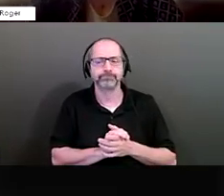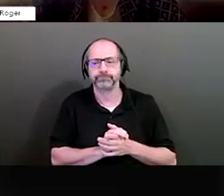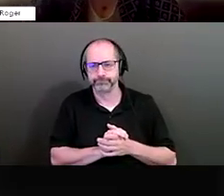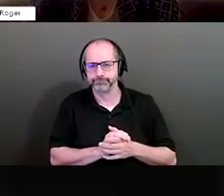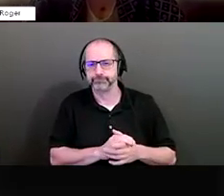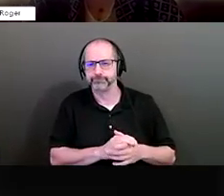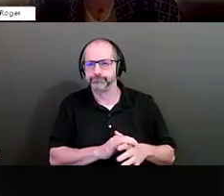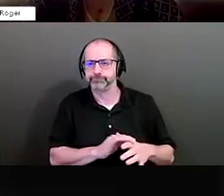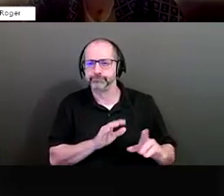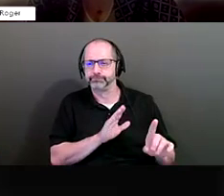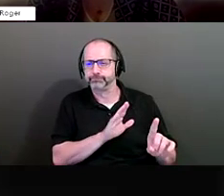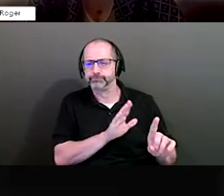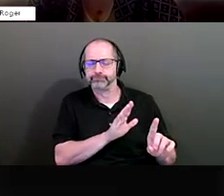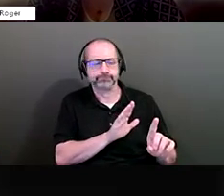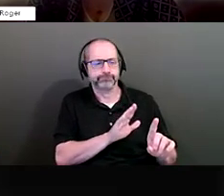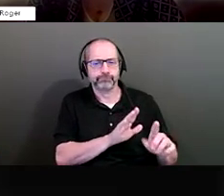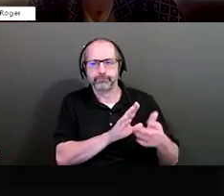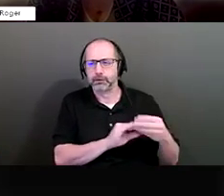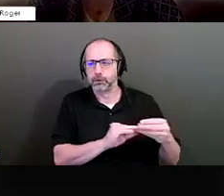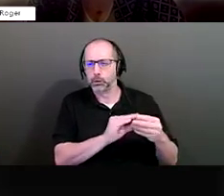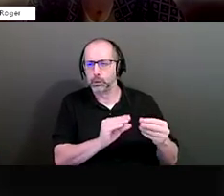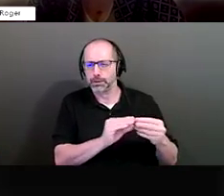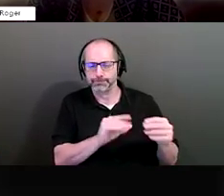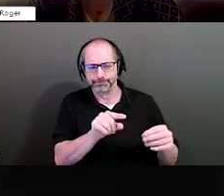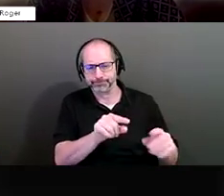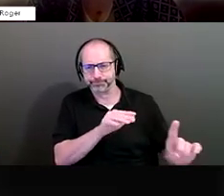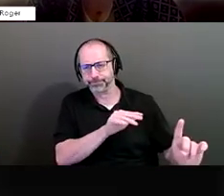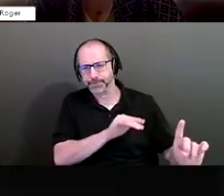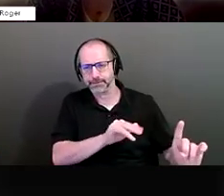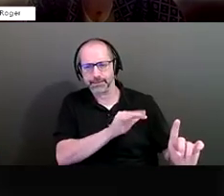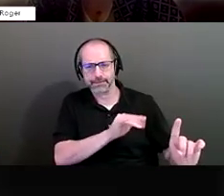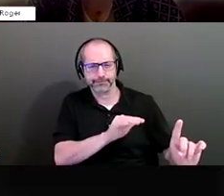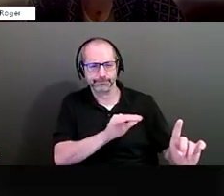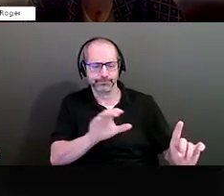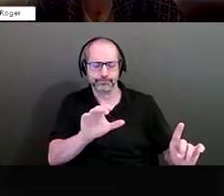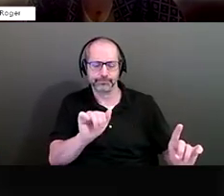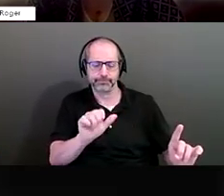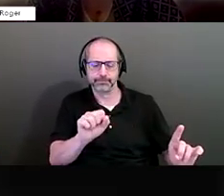And I think this is a case study, so I'll read it, and then